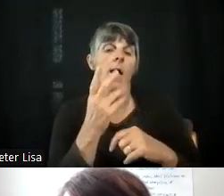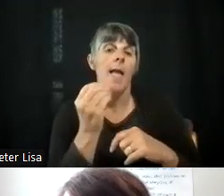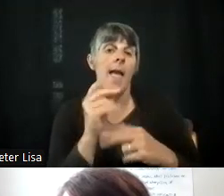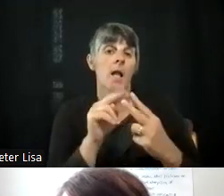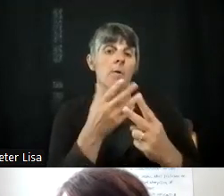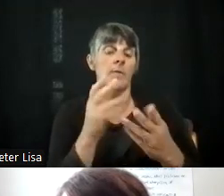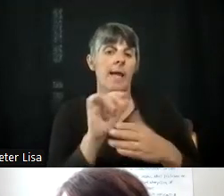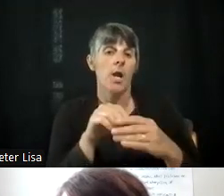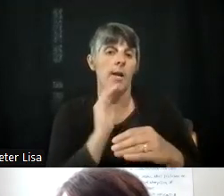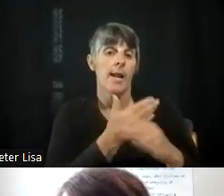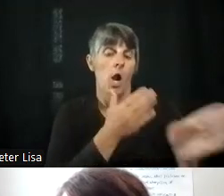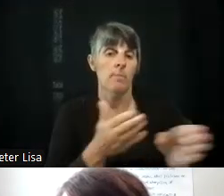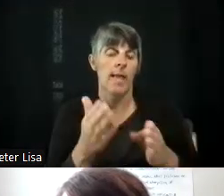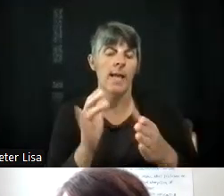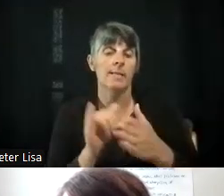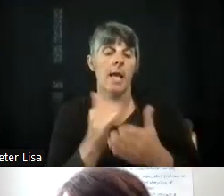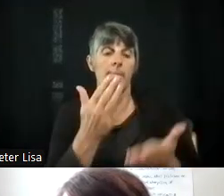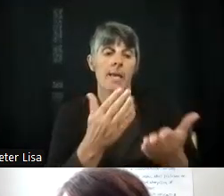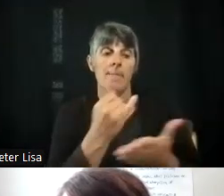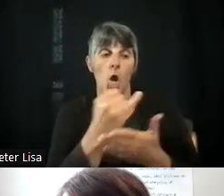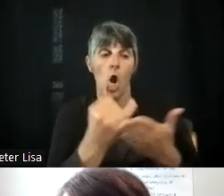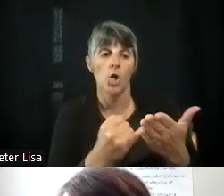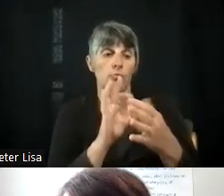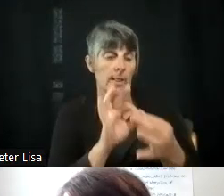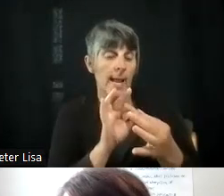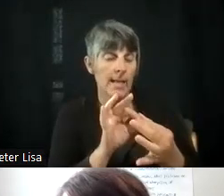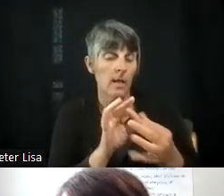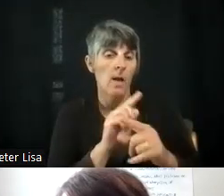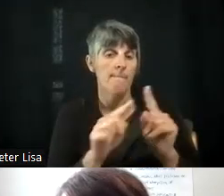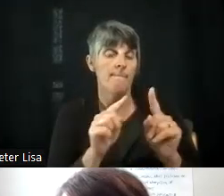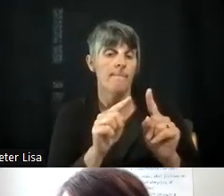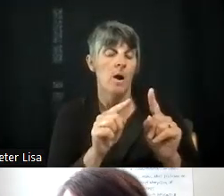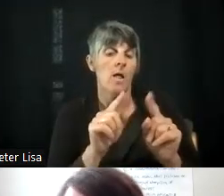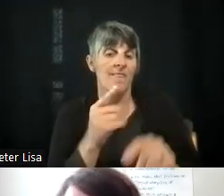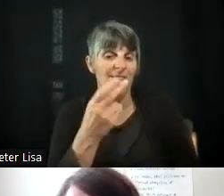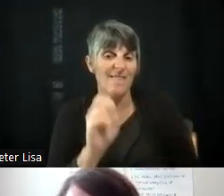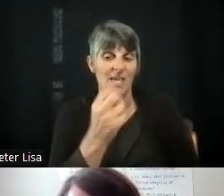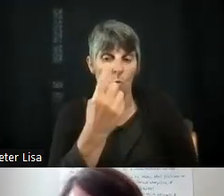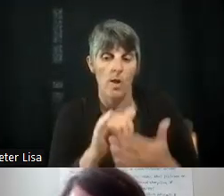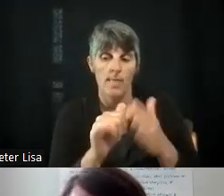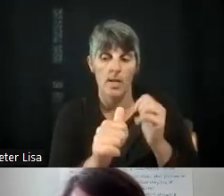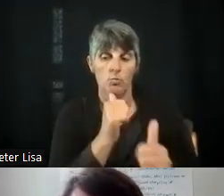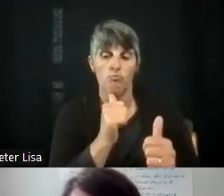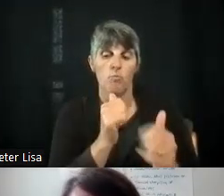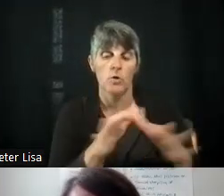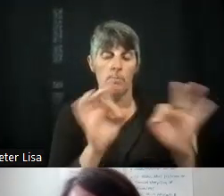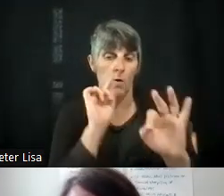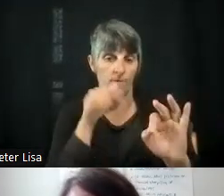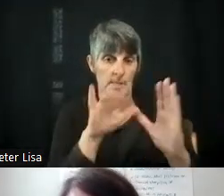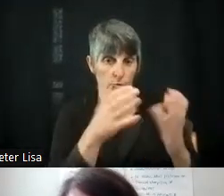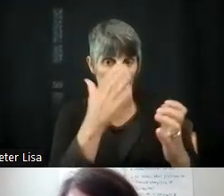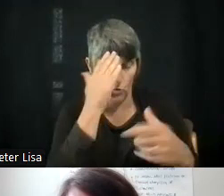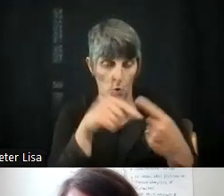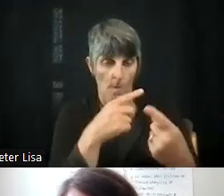things that are in our plans that may be arts related, but the one that is most important for this group to know